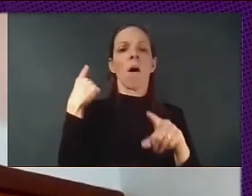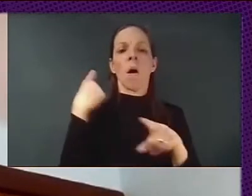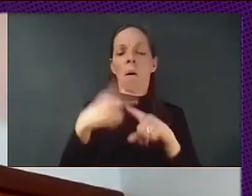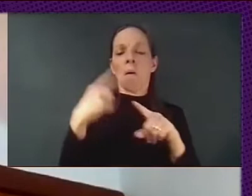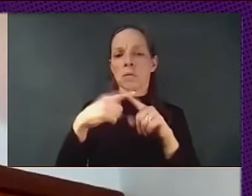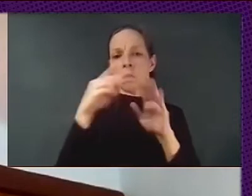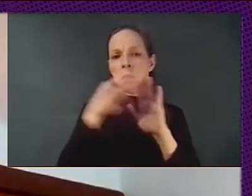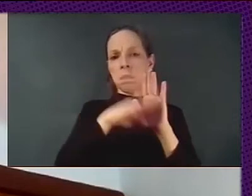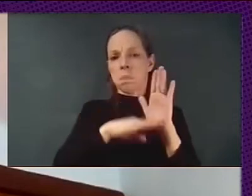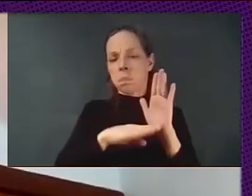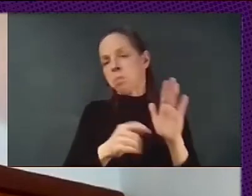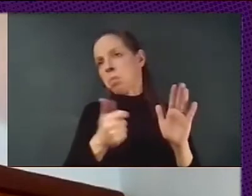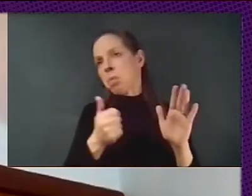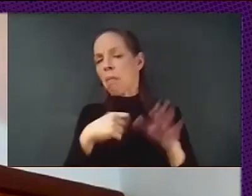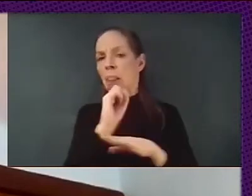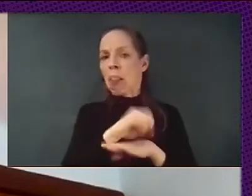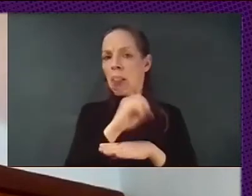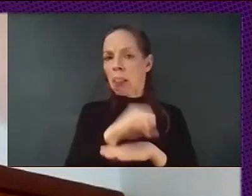a product which is